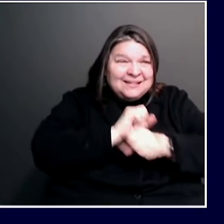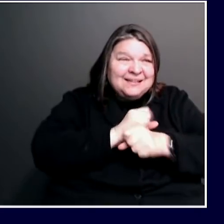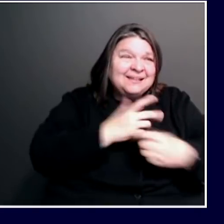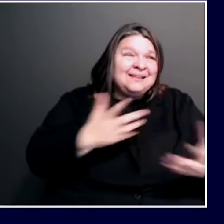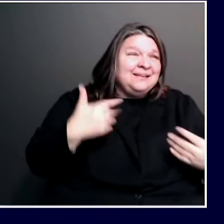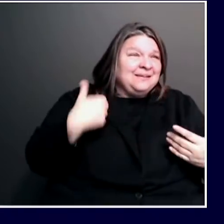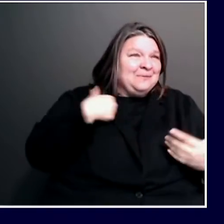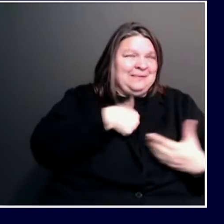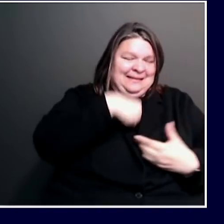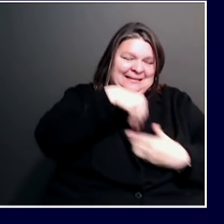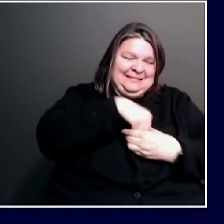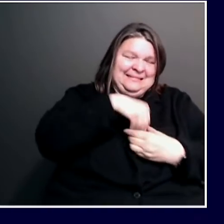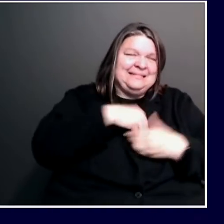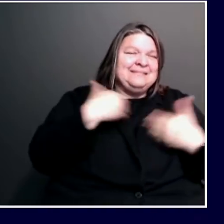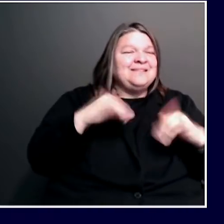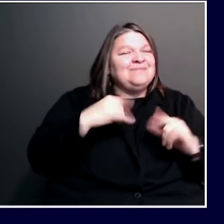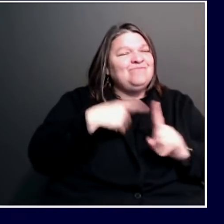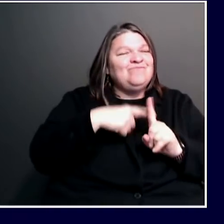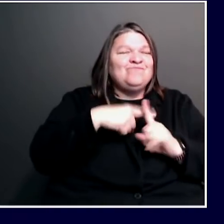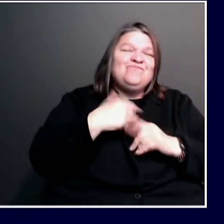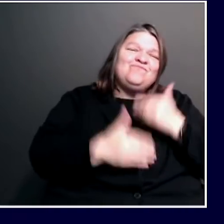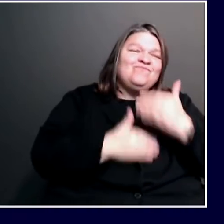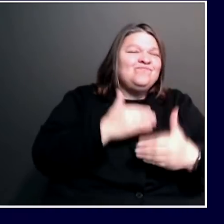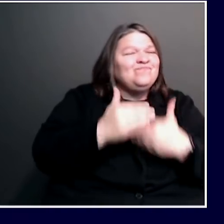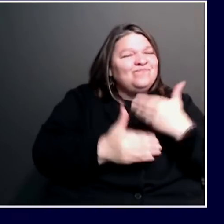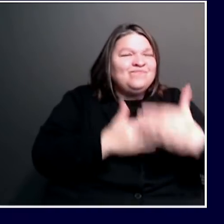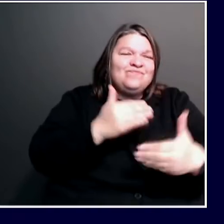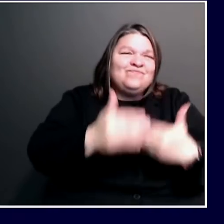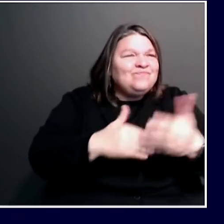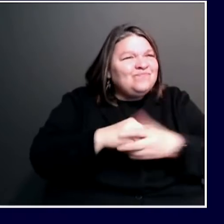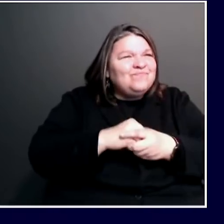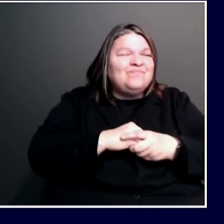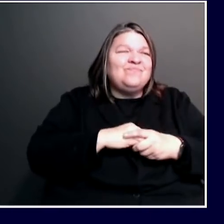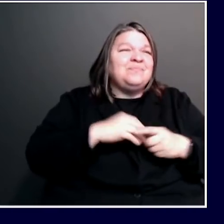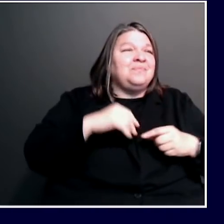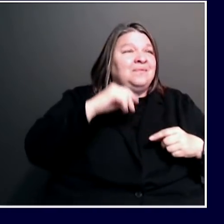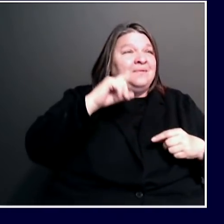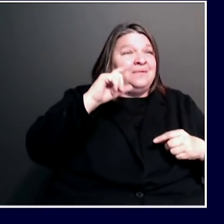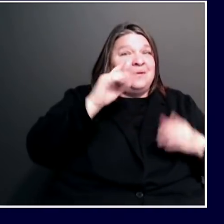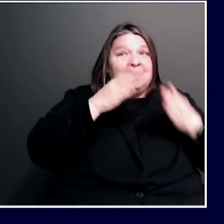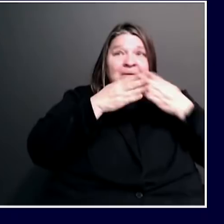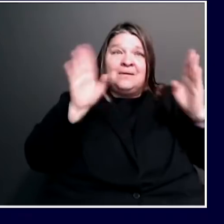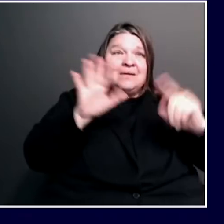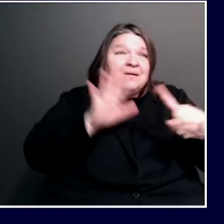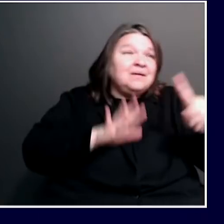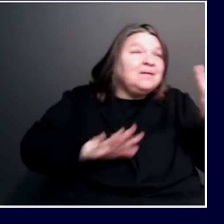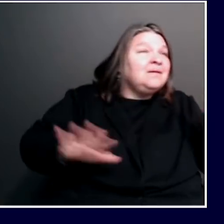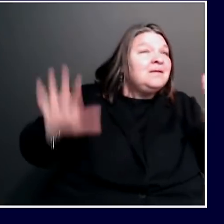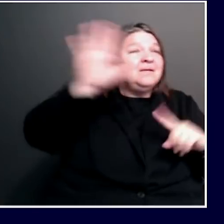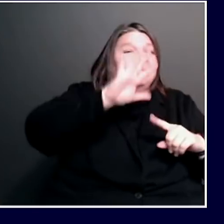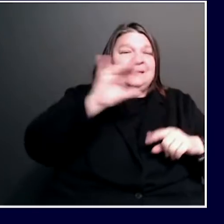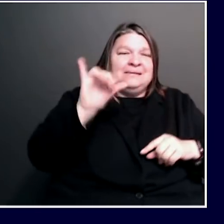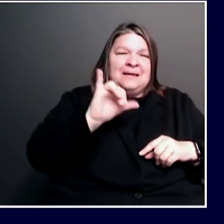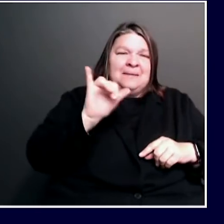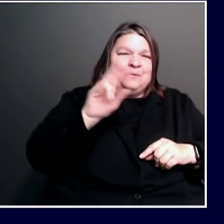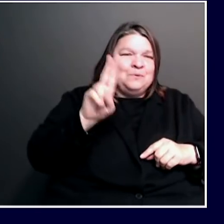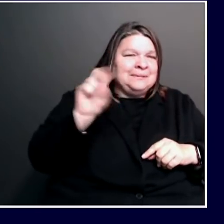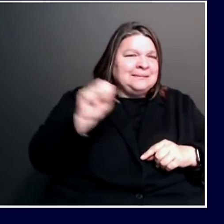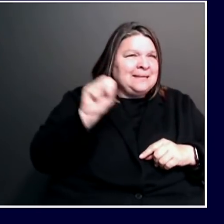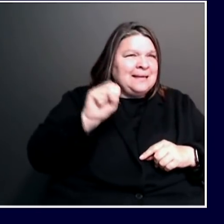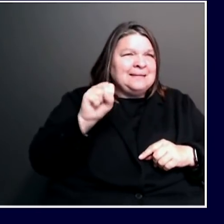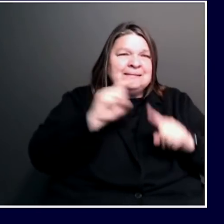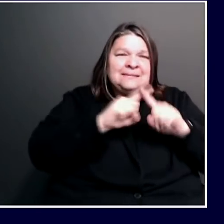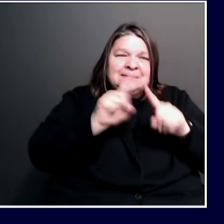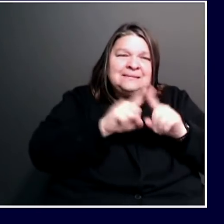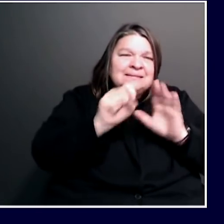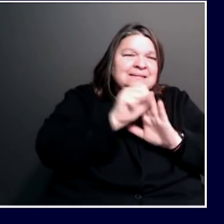part of a broader conversation, Annie, that is not just happening in Maine, it's happening across the country. Different states are having a version of